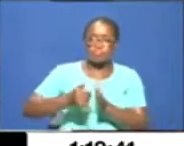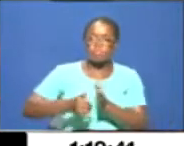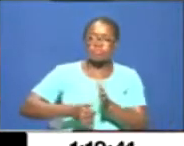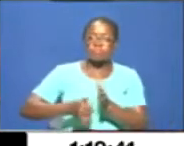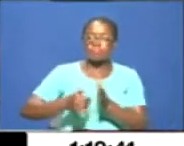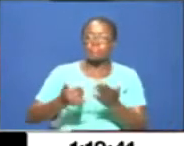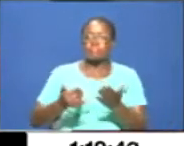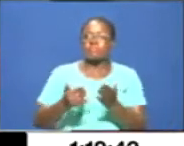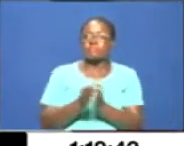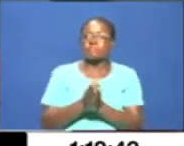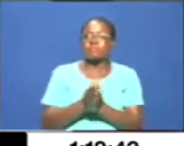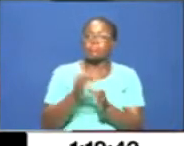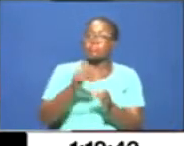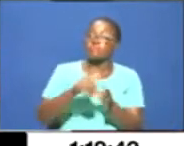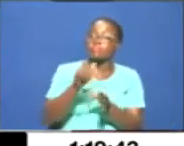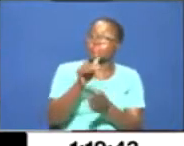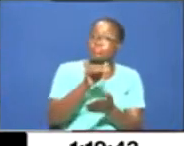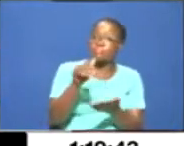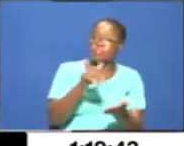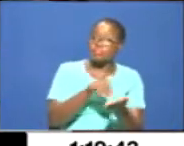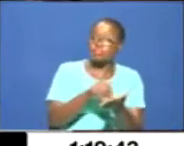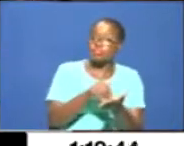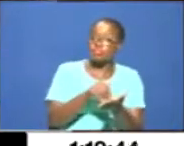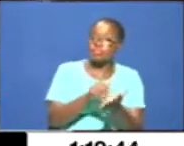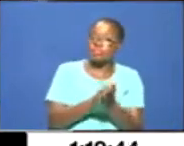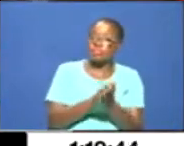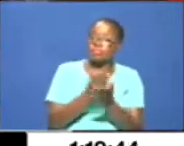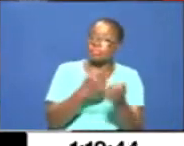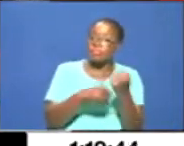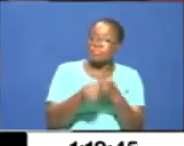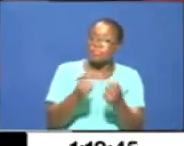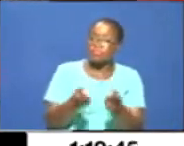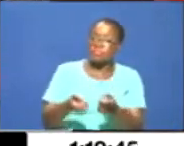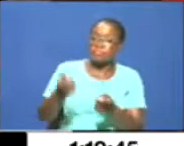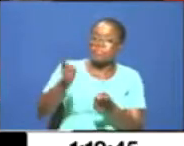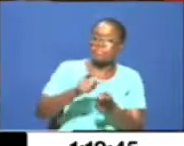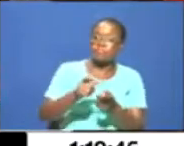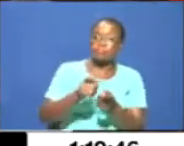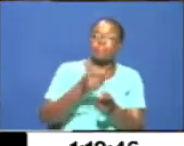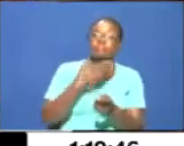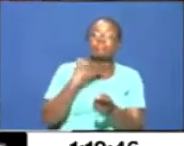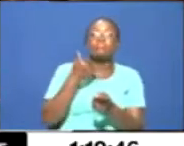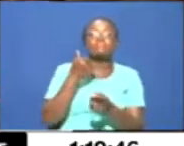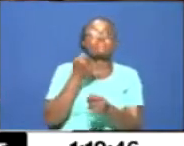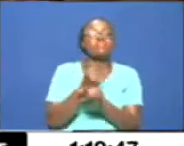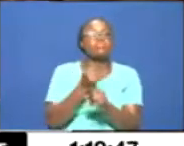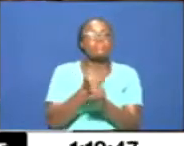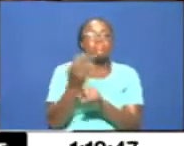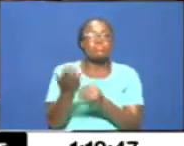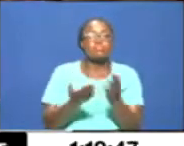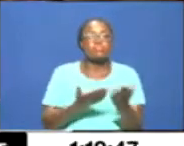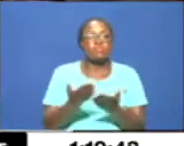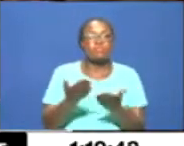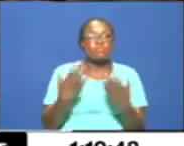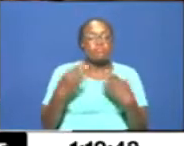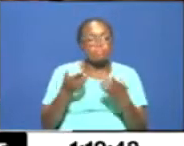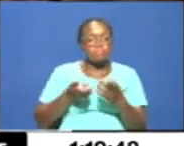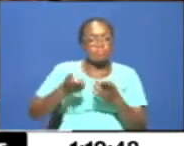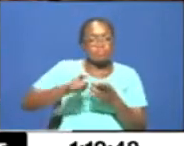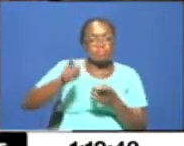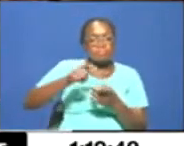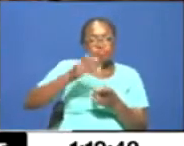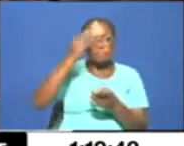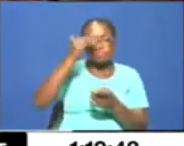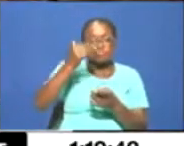a major investment center, a move that would increase demand for jobs and services as the population increases due to